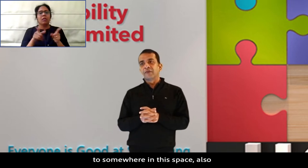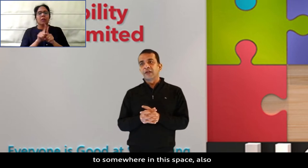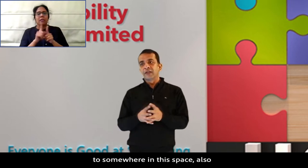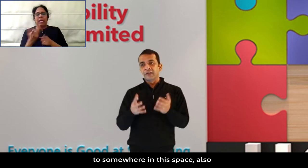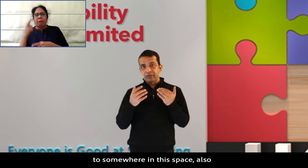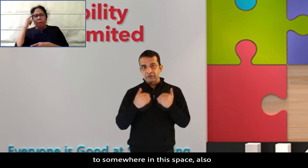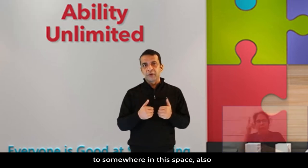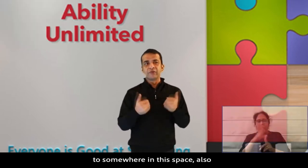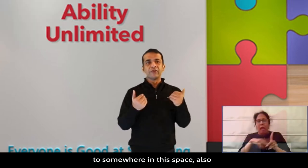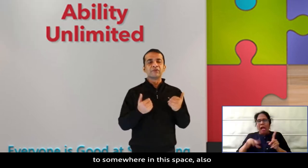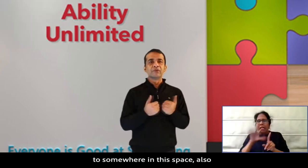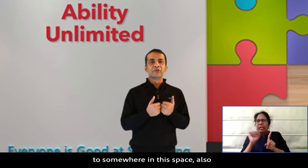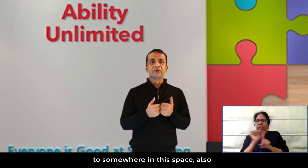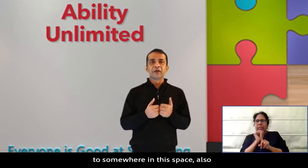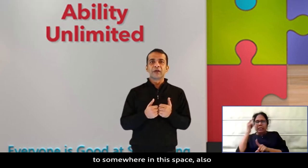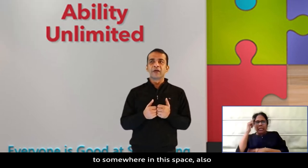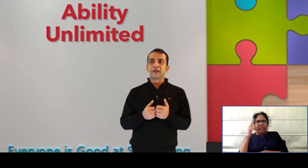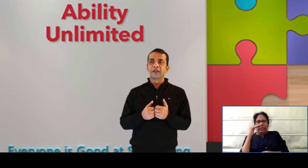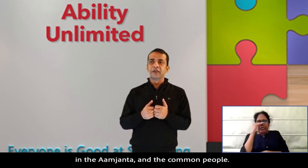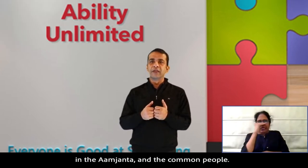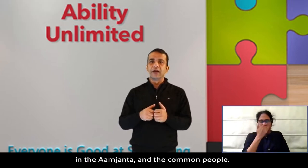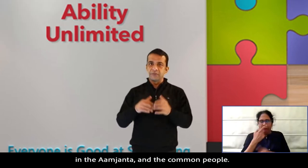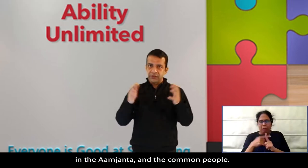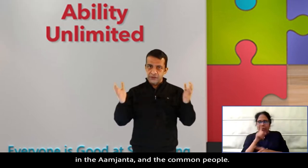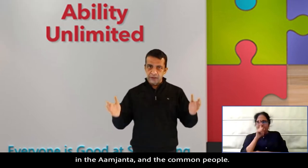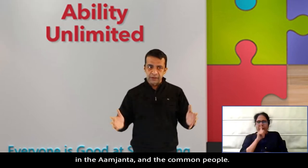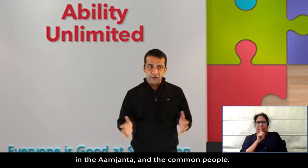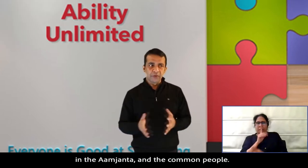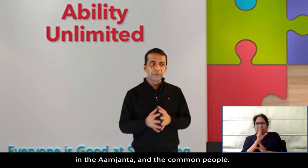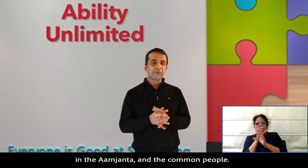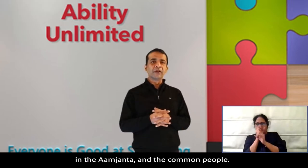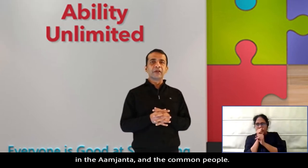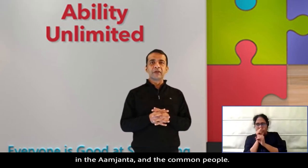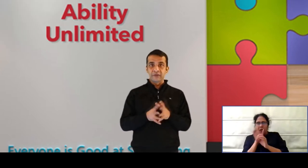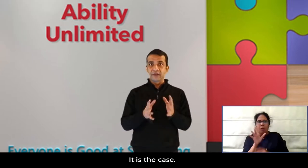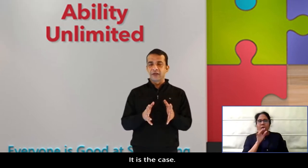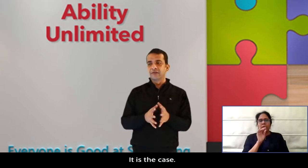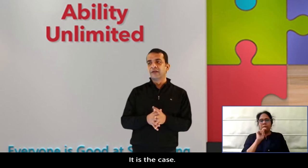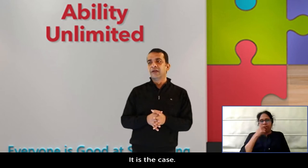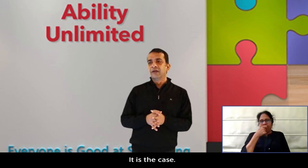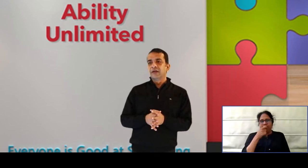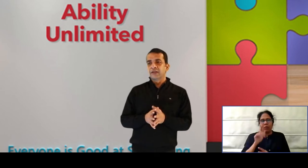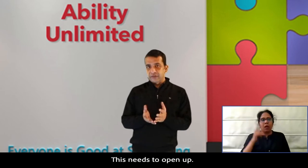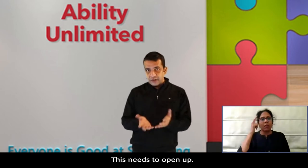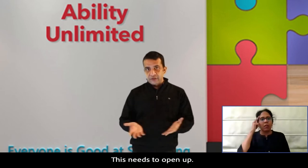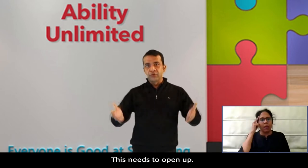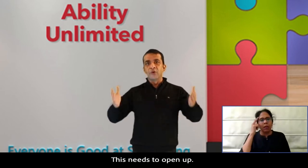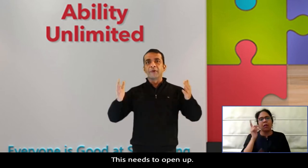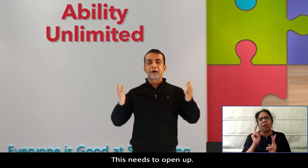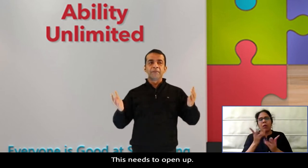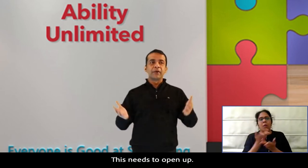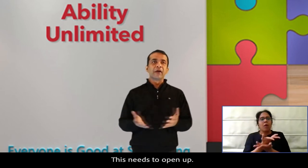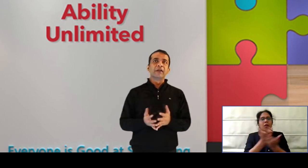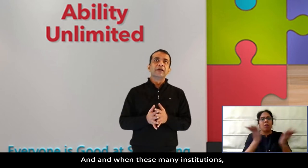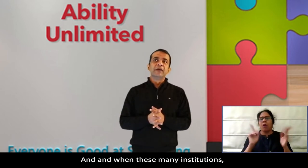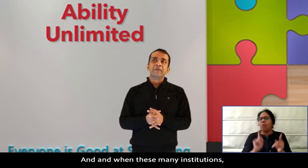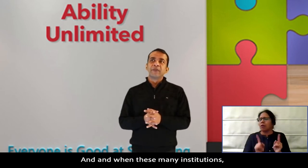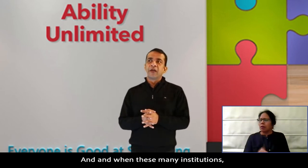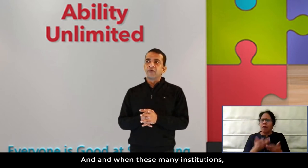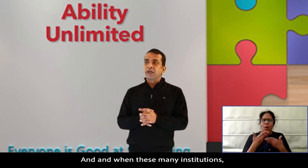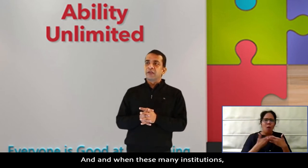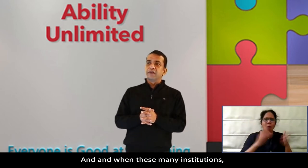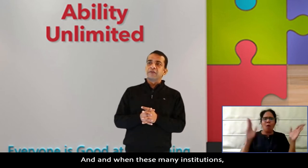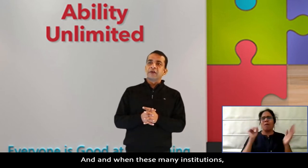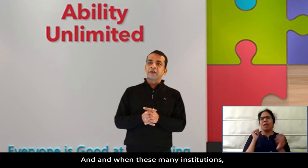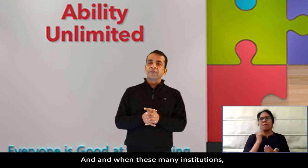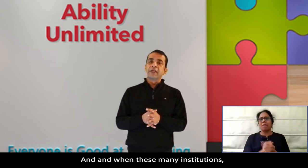So somewhere in this space also, in the aam janta, in the common people, it is the case. This needs to open up,